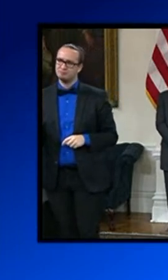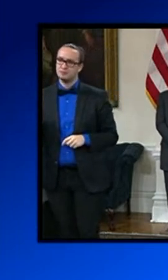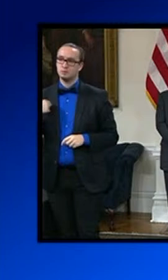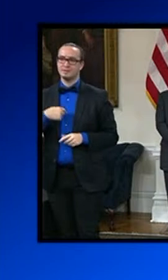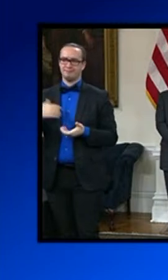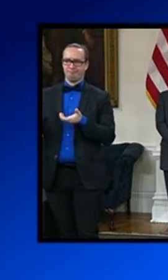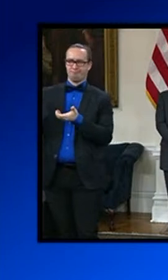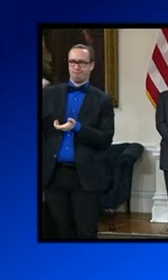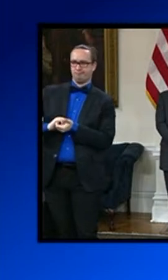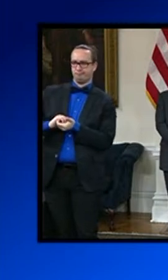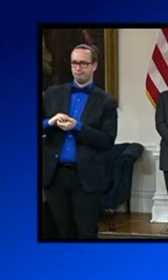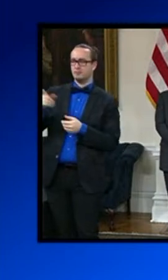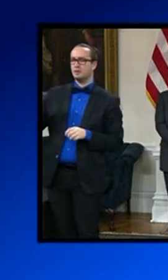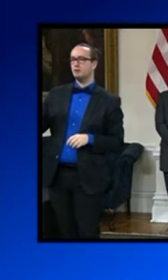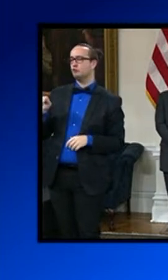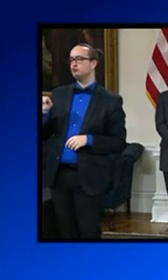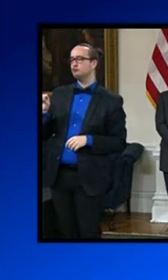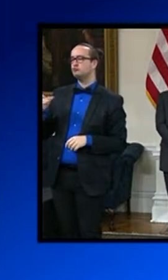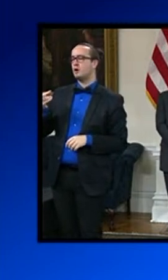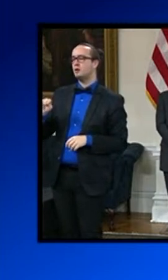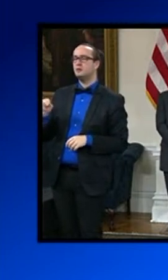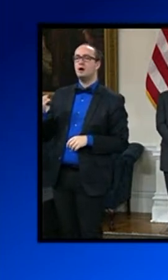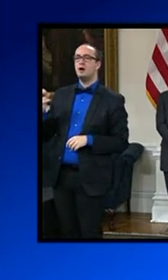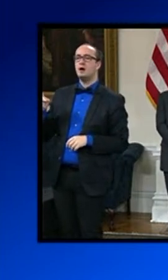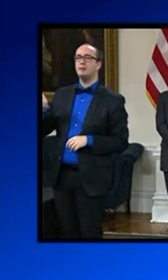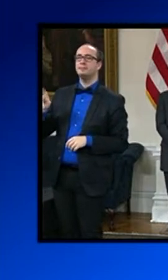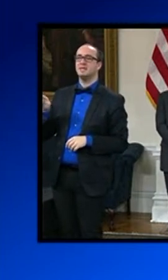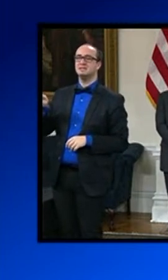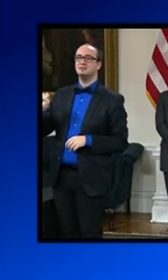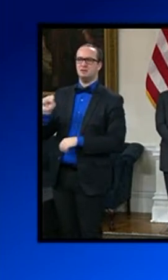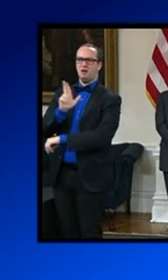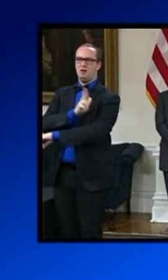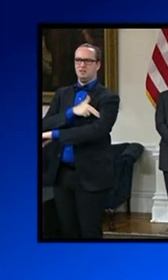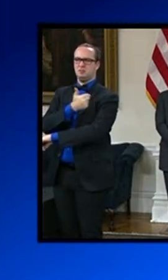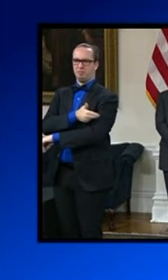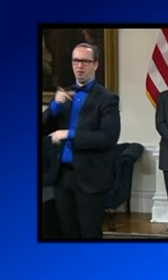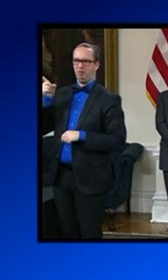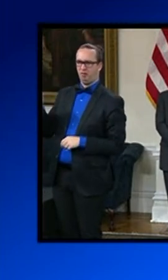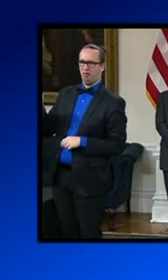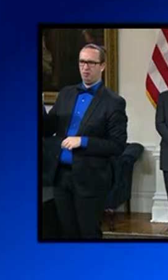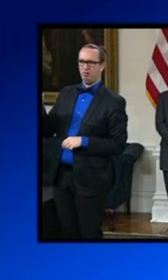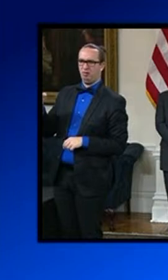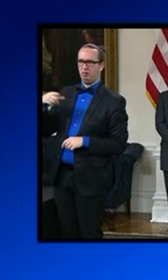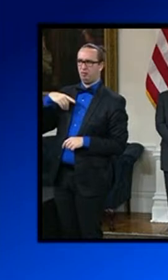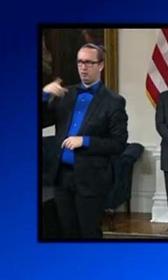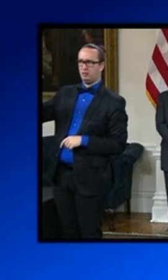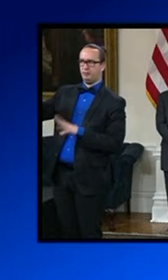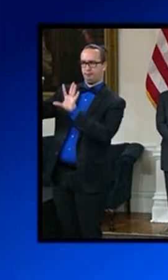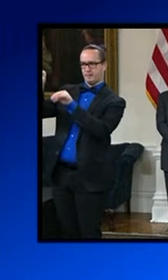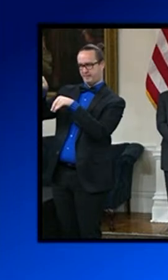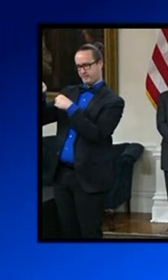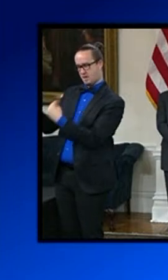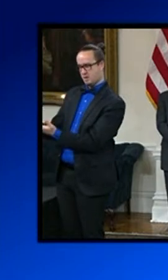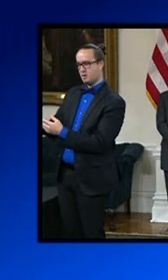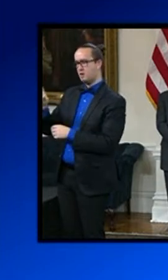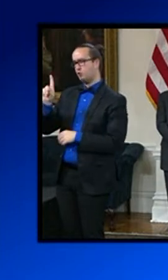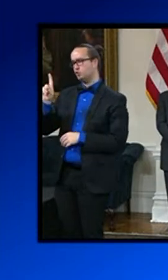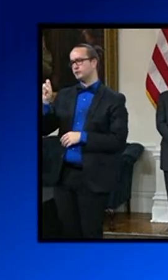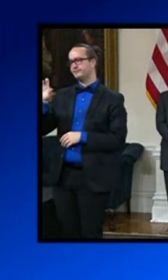force. We intend to continue at this location as well, and we will hope to have increased volume over